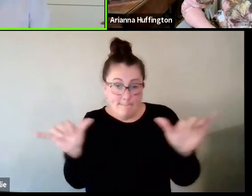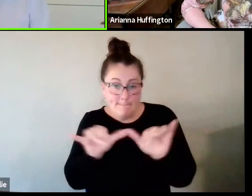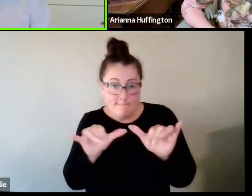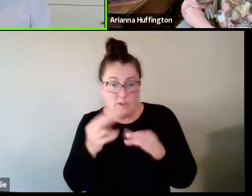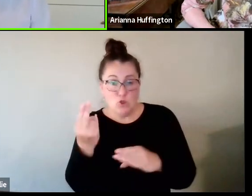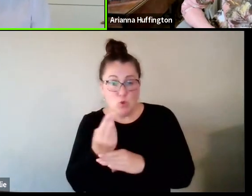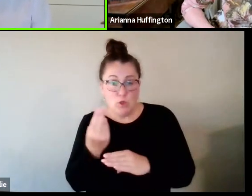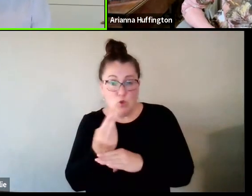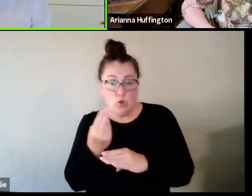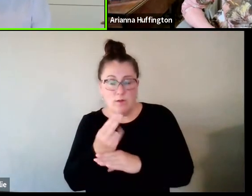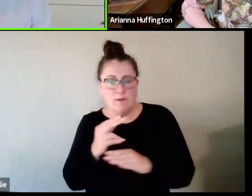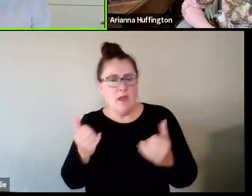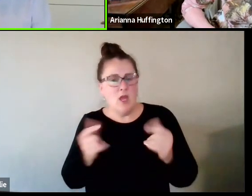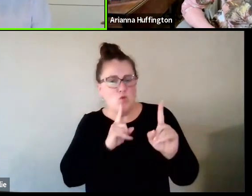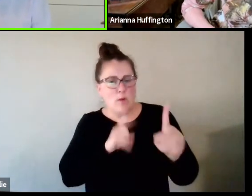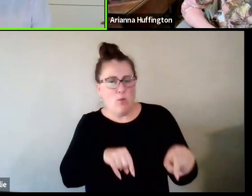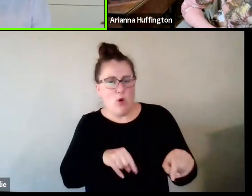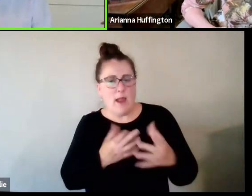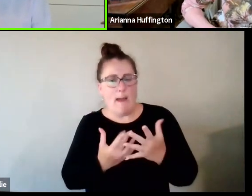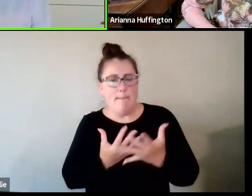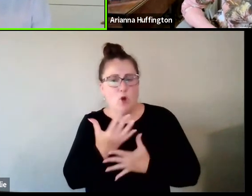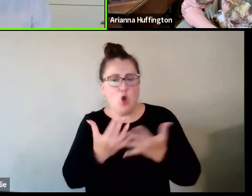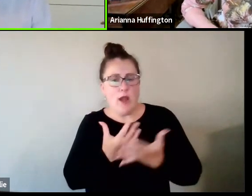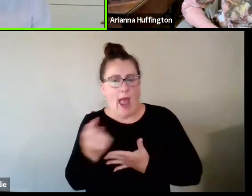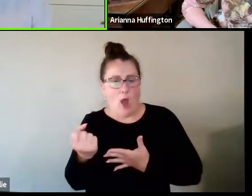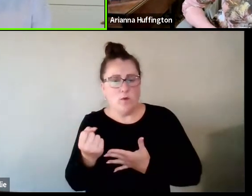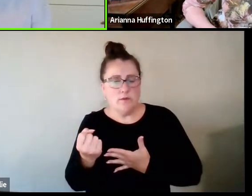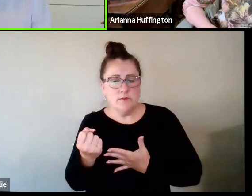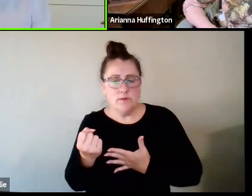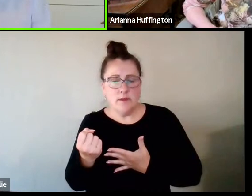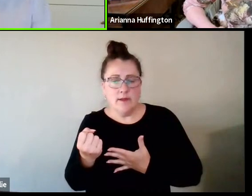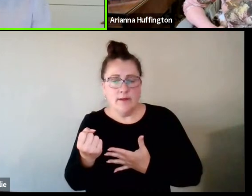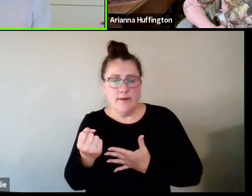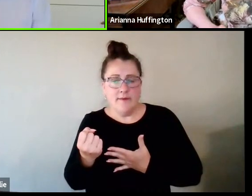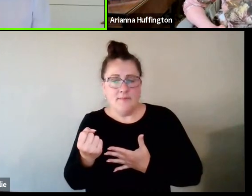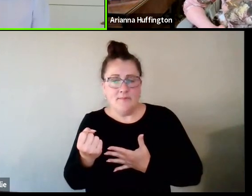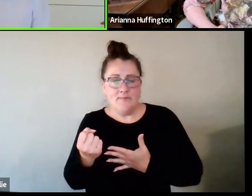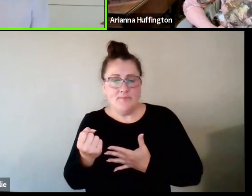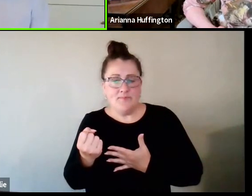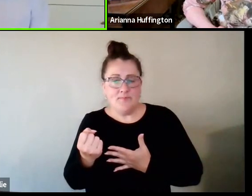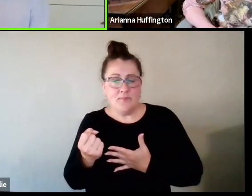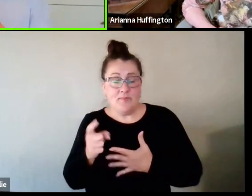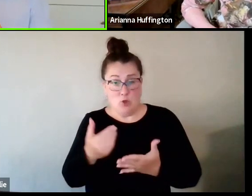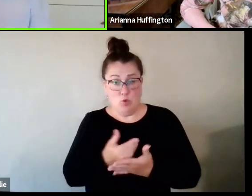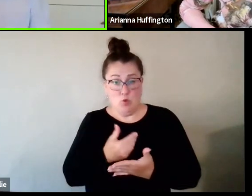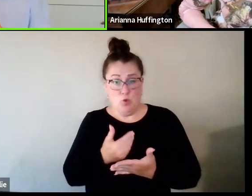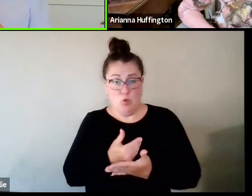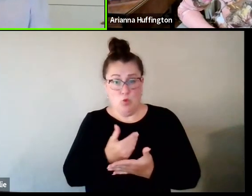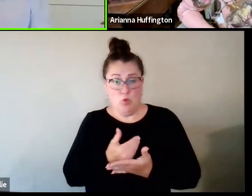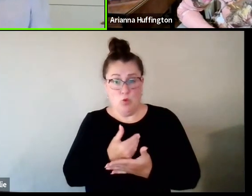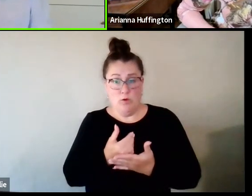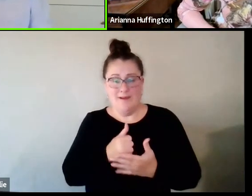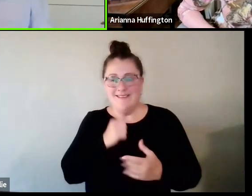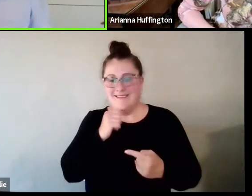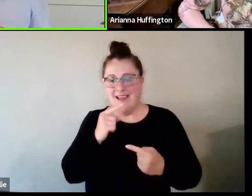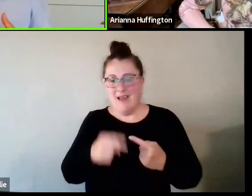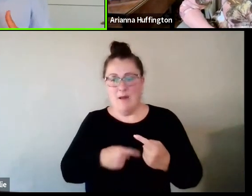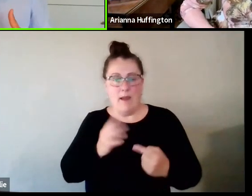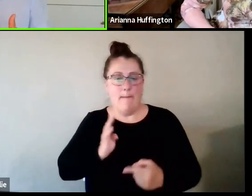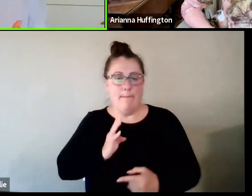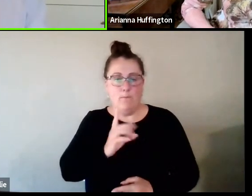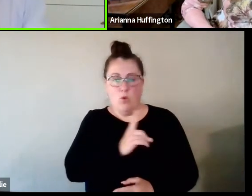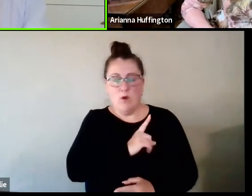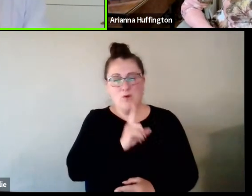Do we get any reporting on burnouts, right? These are new things. It's not about boards, you